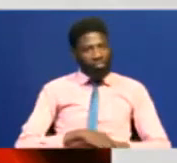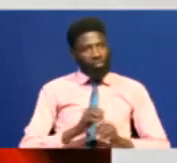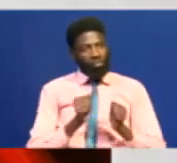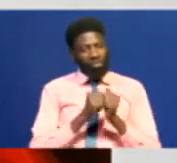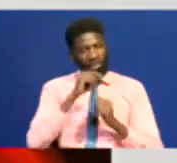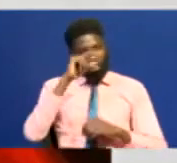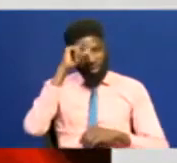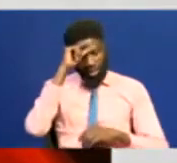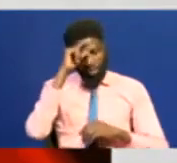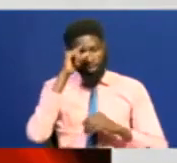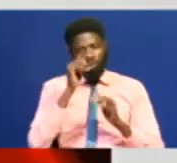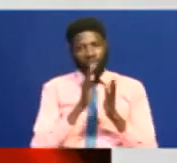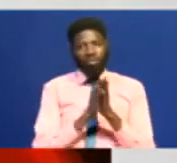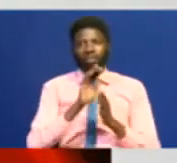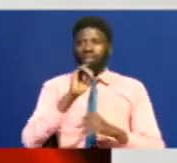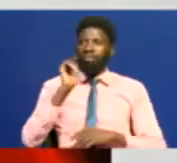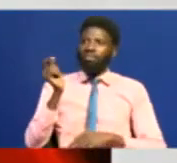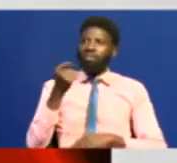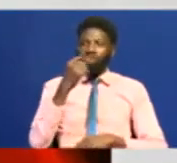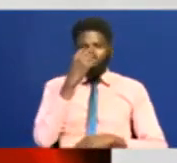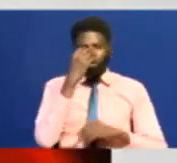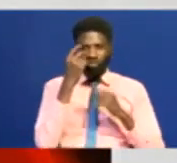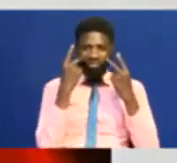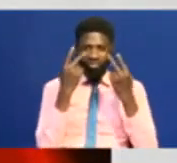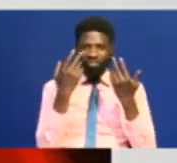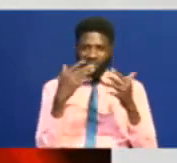Ruto, you've seen most of the policies and